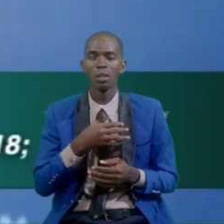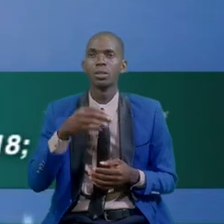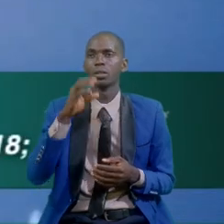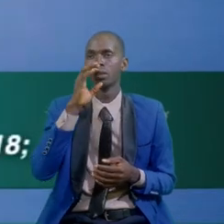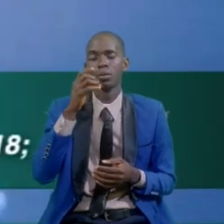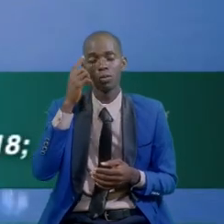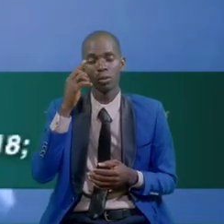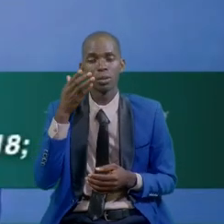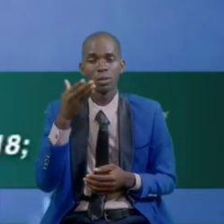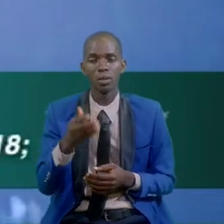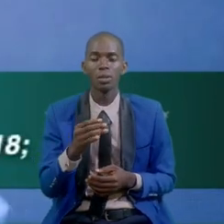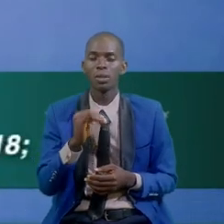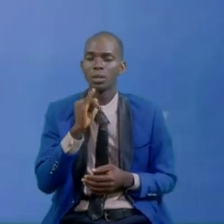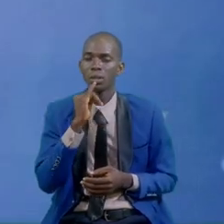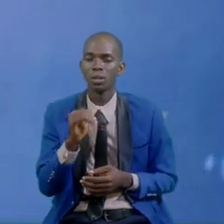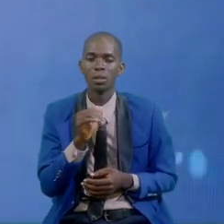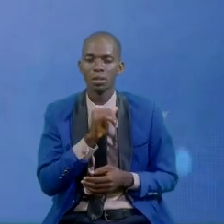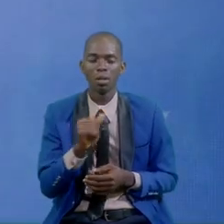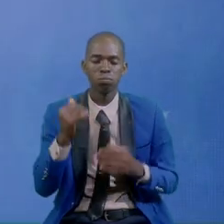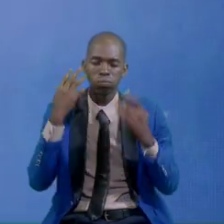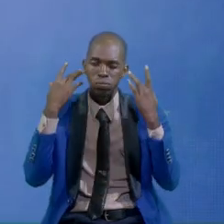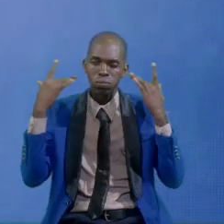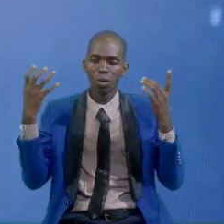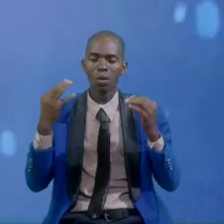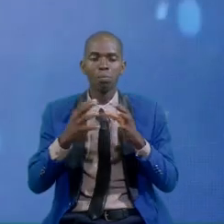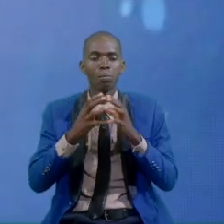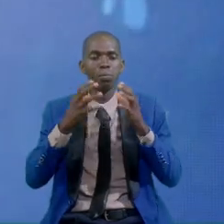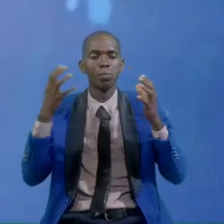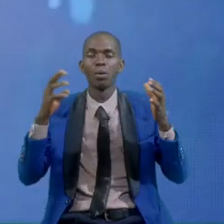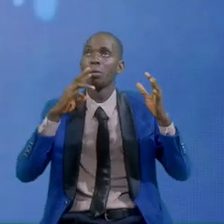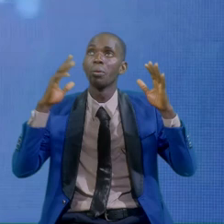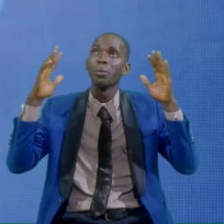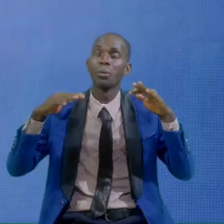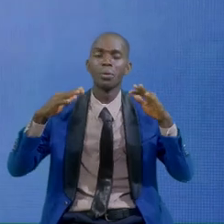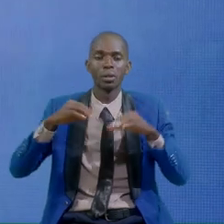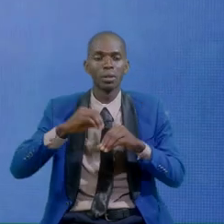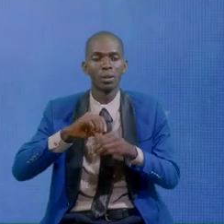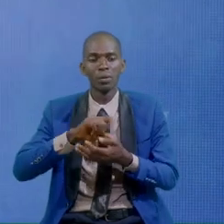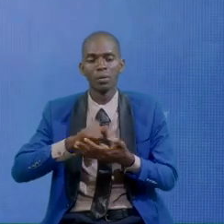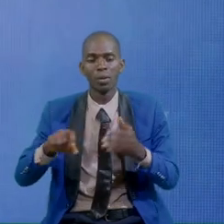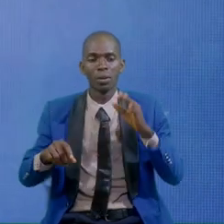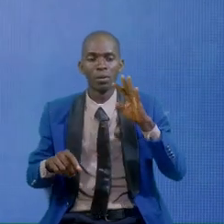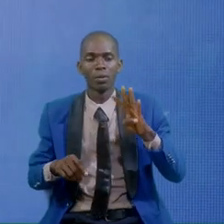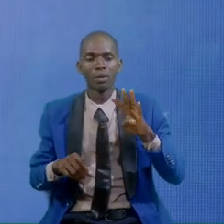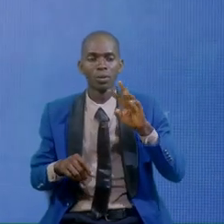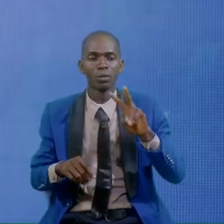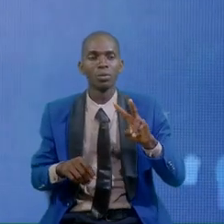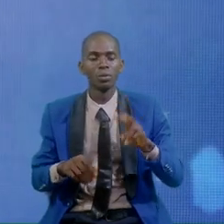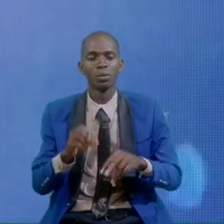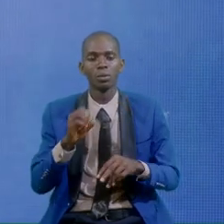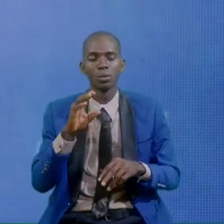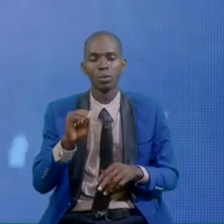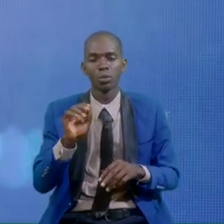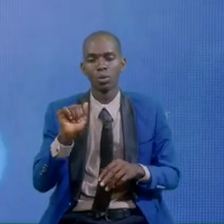is a sound of abundance of rain." Verse 42. In verse 42, so Ahab went